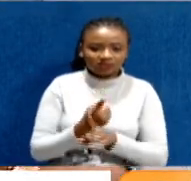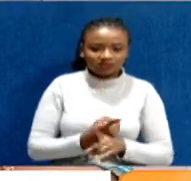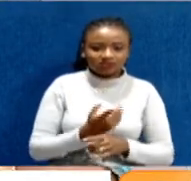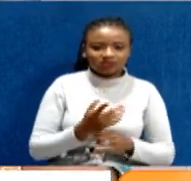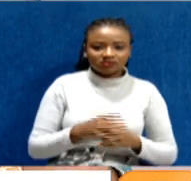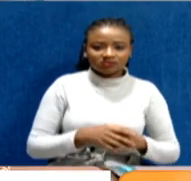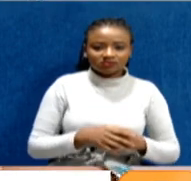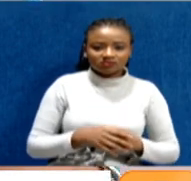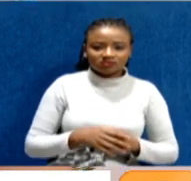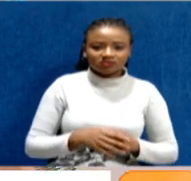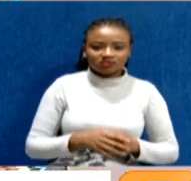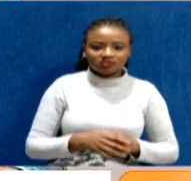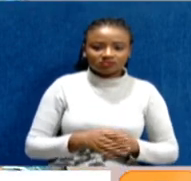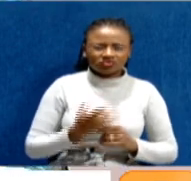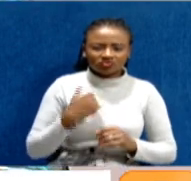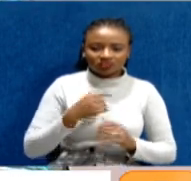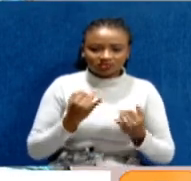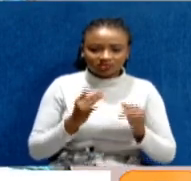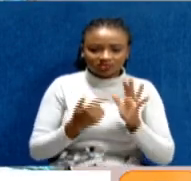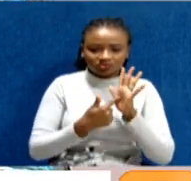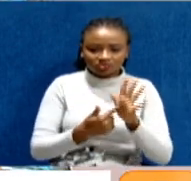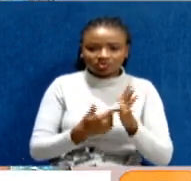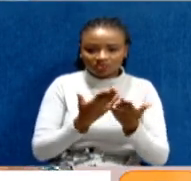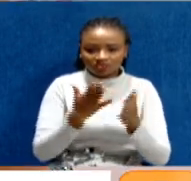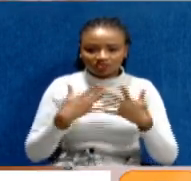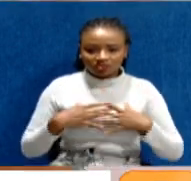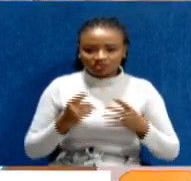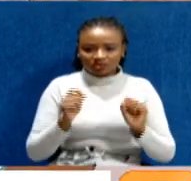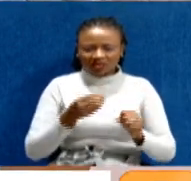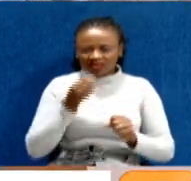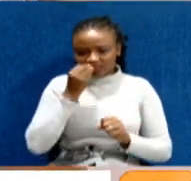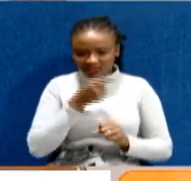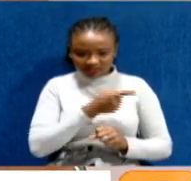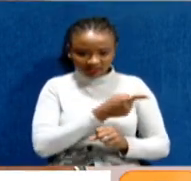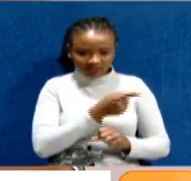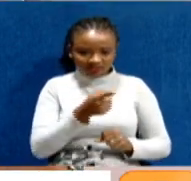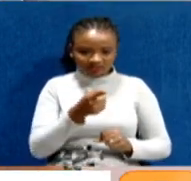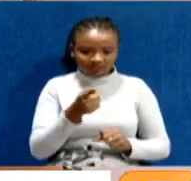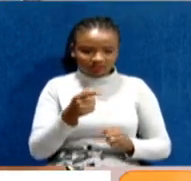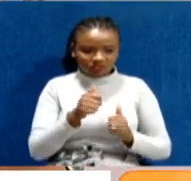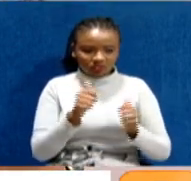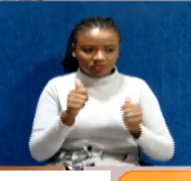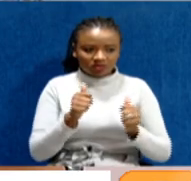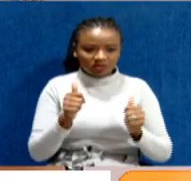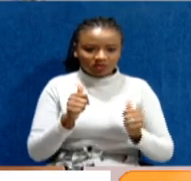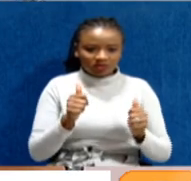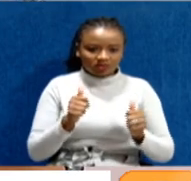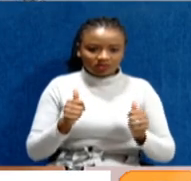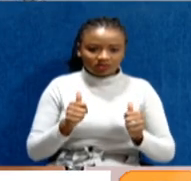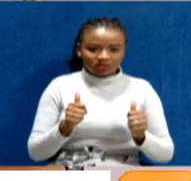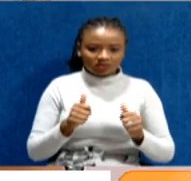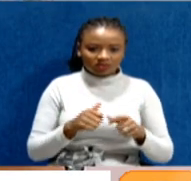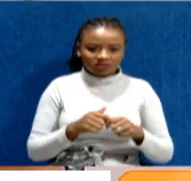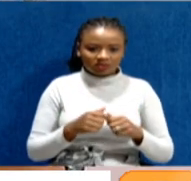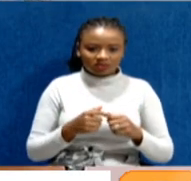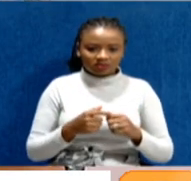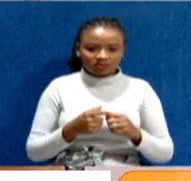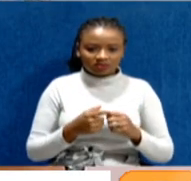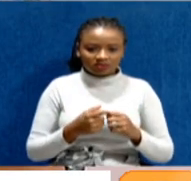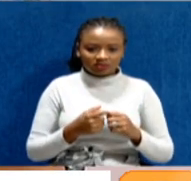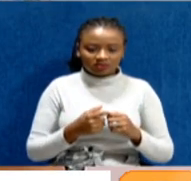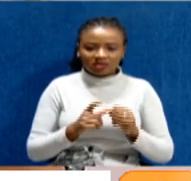We are providing, or we are showing people that you can eat organic, and mm. it's labeled organic. She mentioned yeah. It's